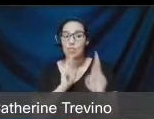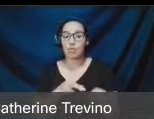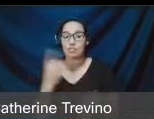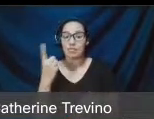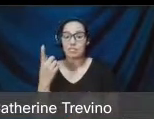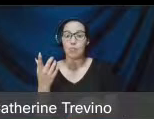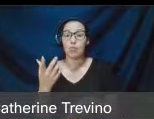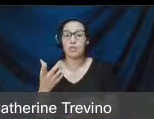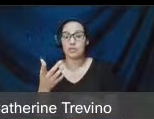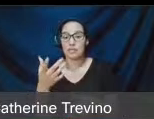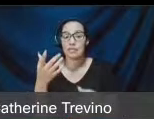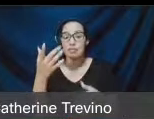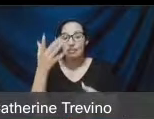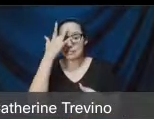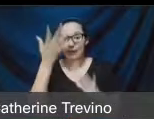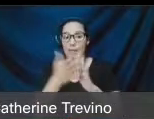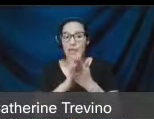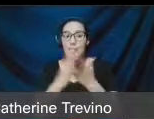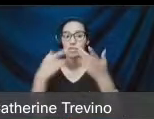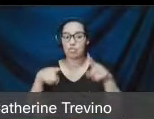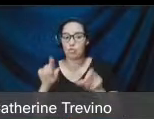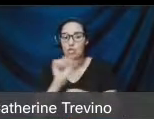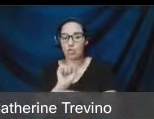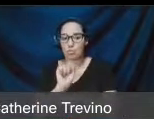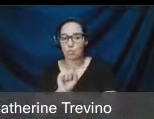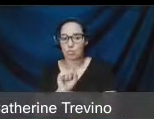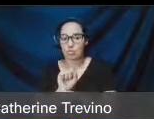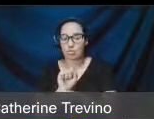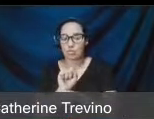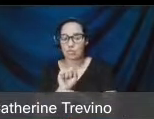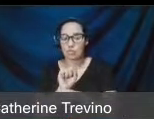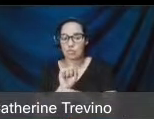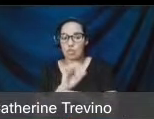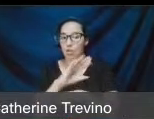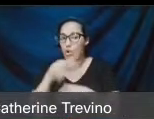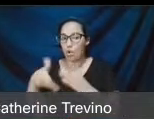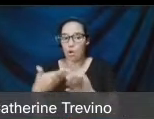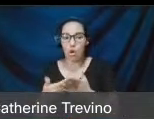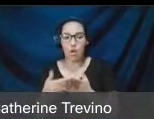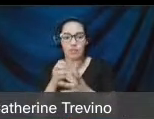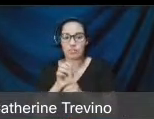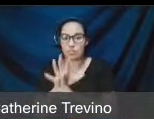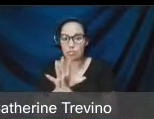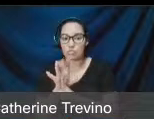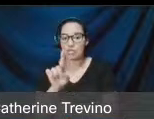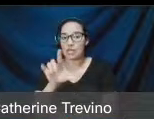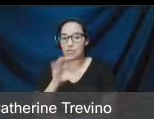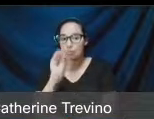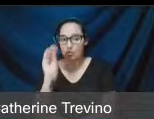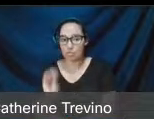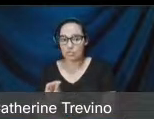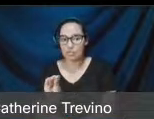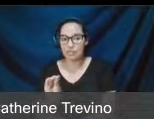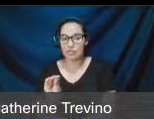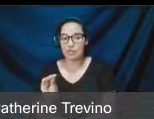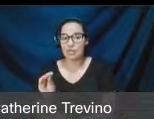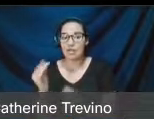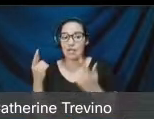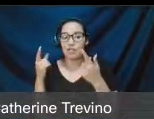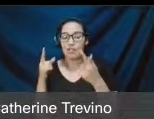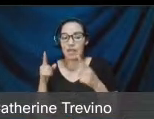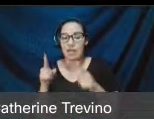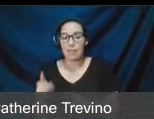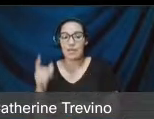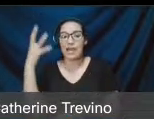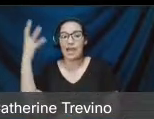work. We have tracked all of these exposures, and 100% of them have been exposures outside